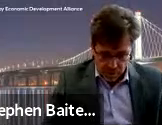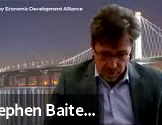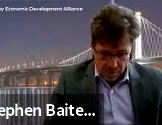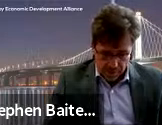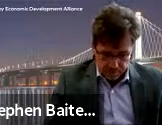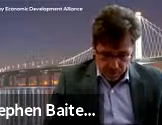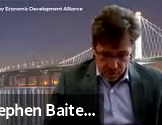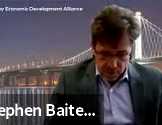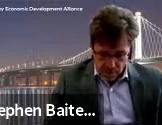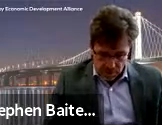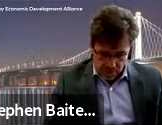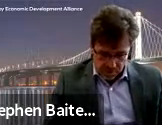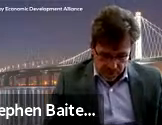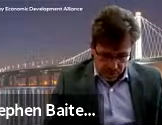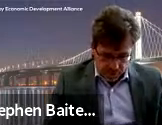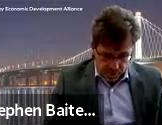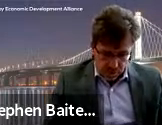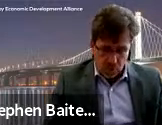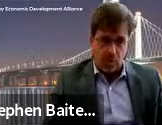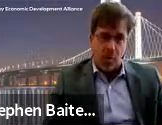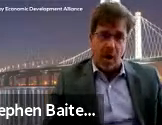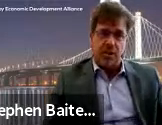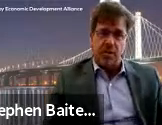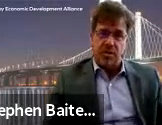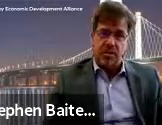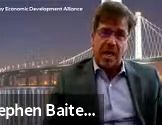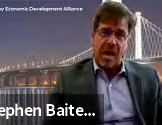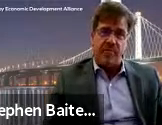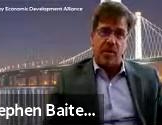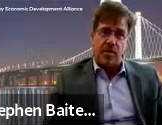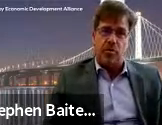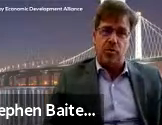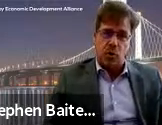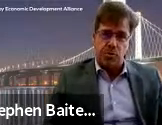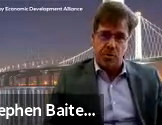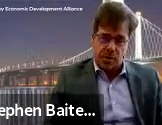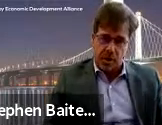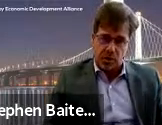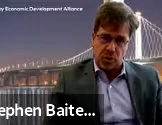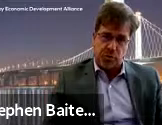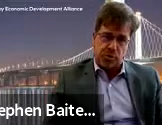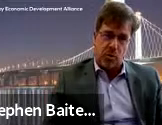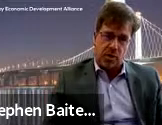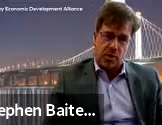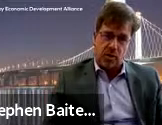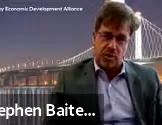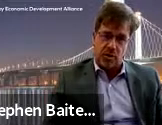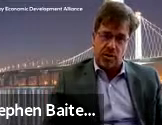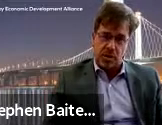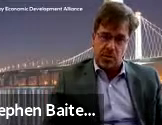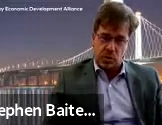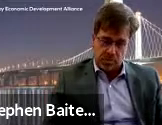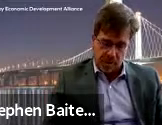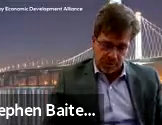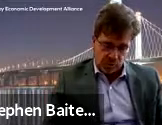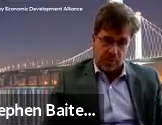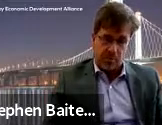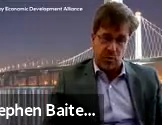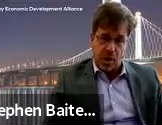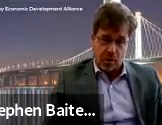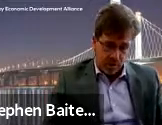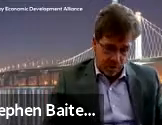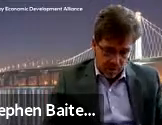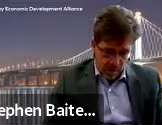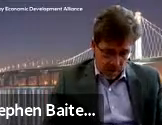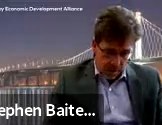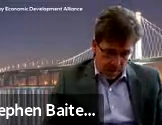me. And for those who are watching this live on YouTube, you can also put your questions into the YouTube live stream